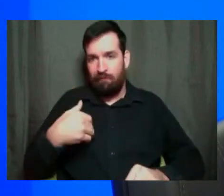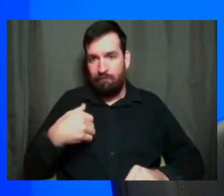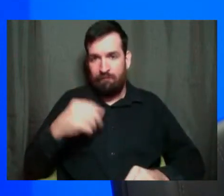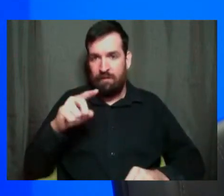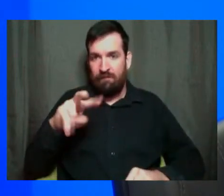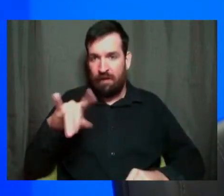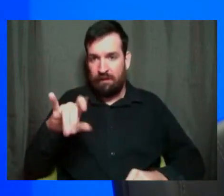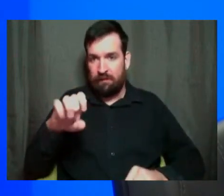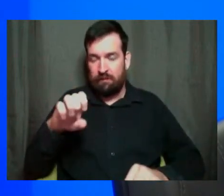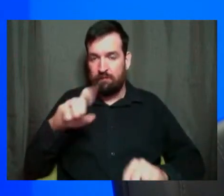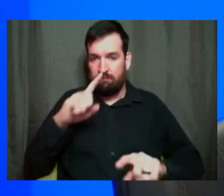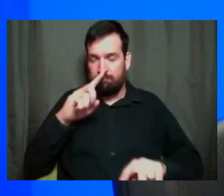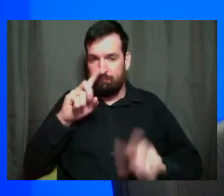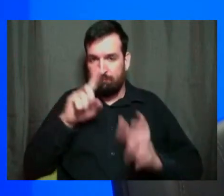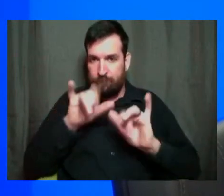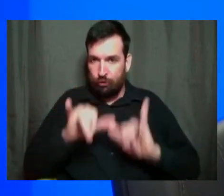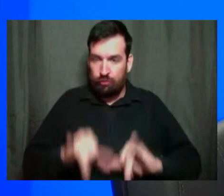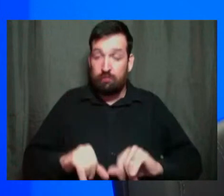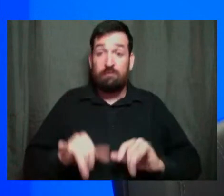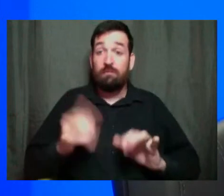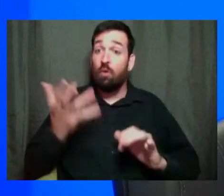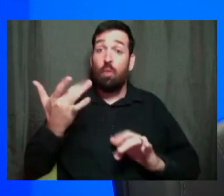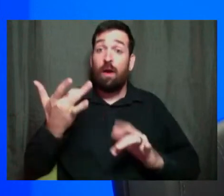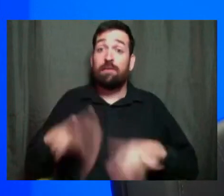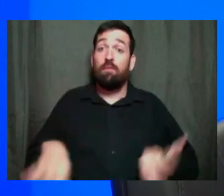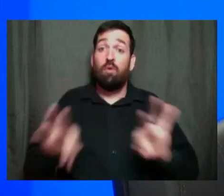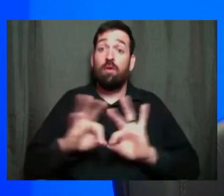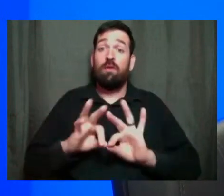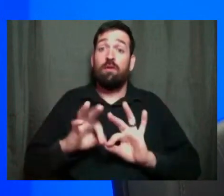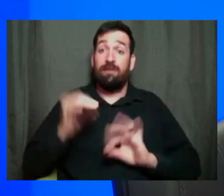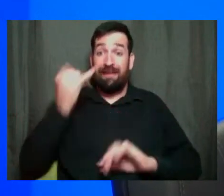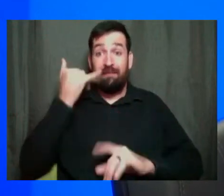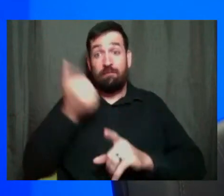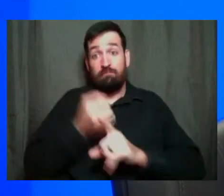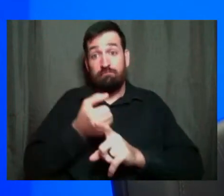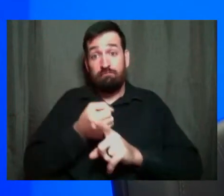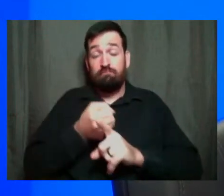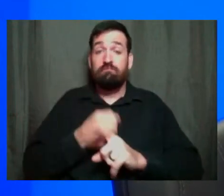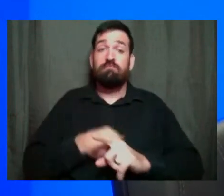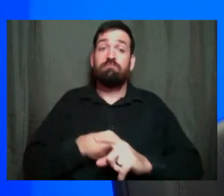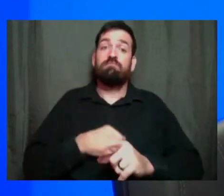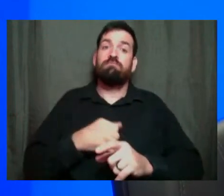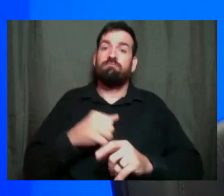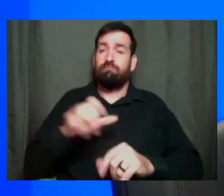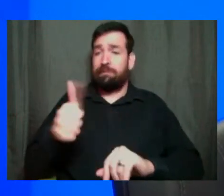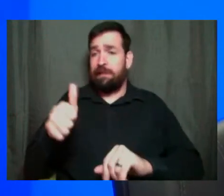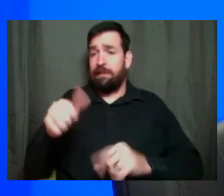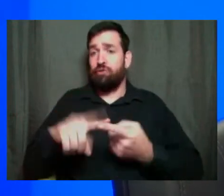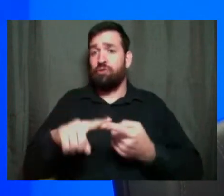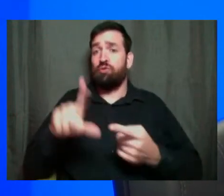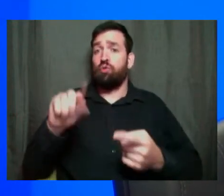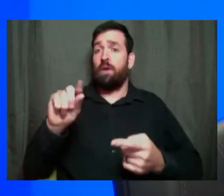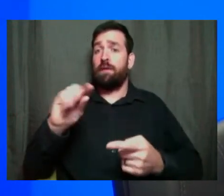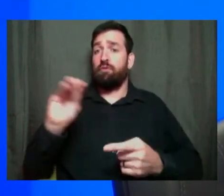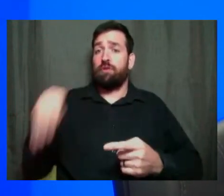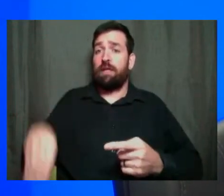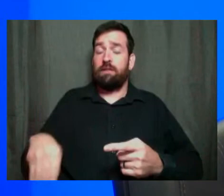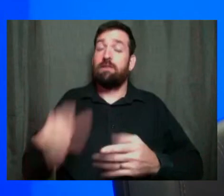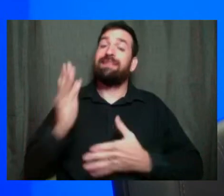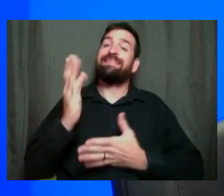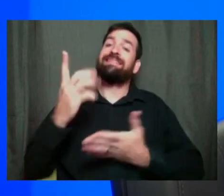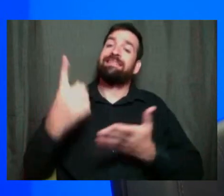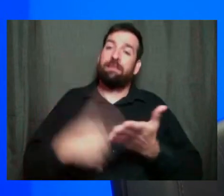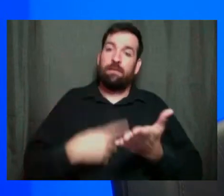know that. And the reason that's relevant, if you are one of those, like I said, somewhere between 10 and 20% of patients, sometimes what we call